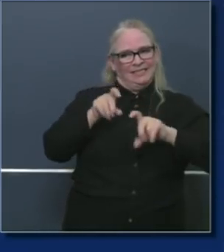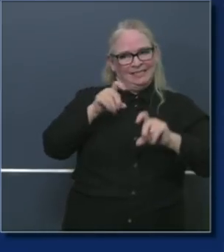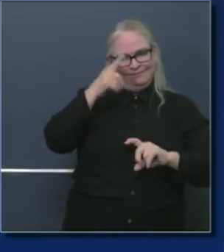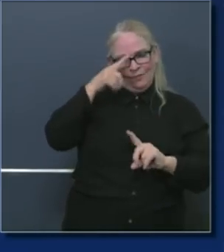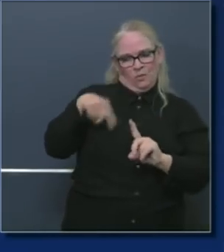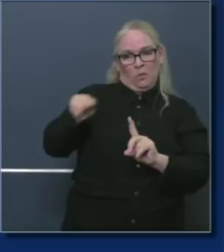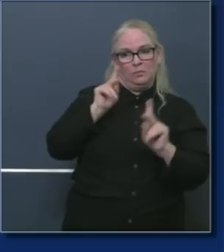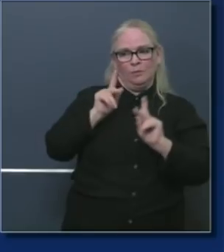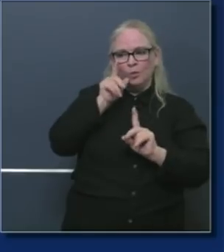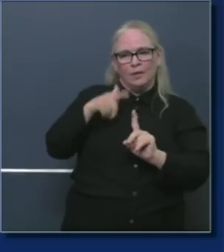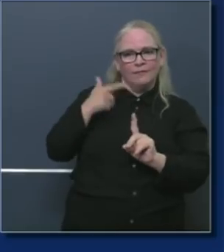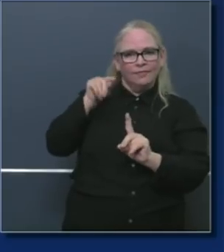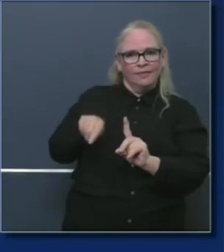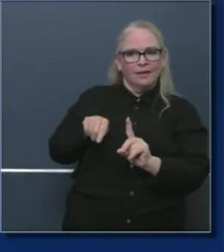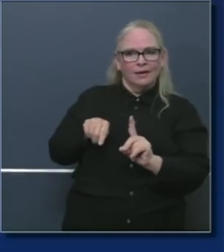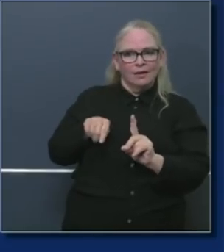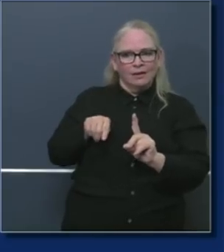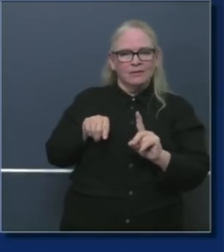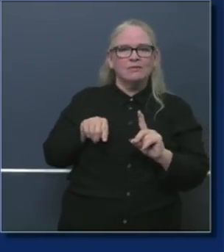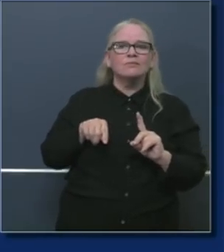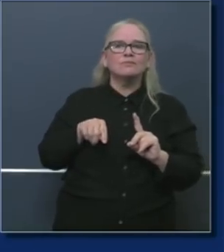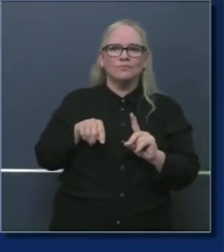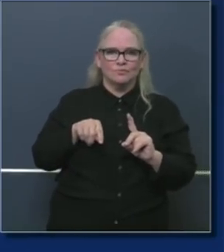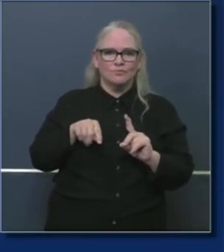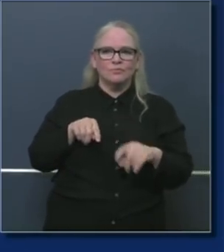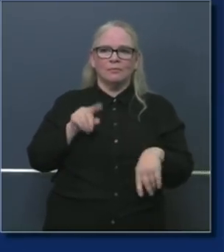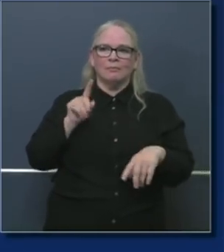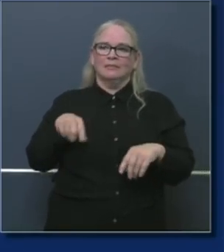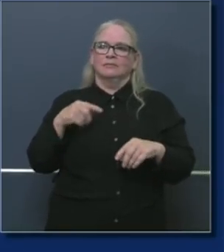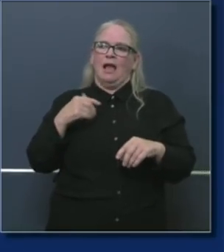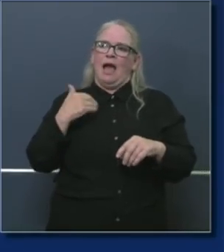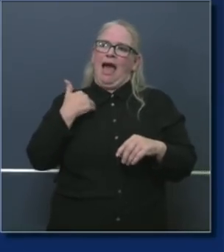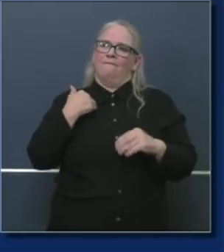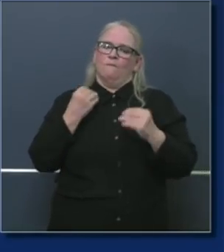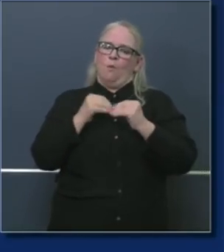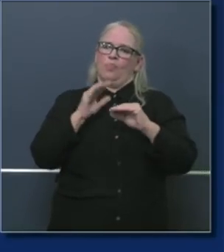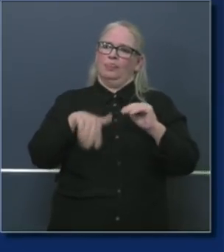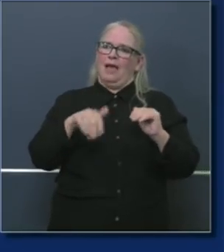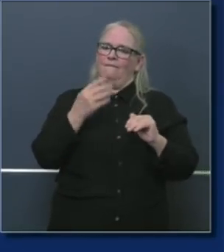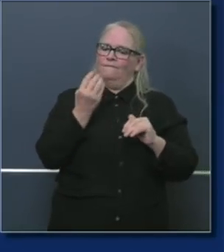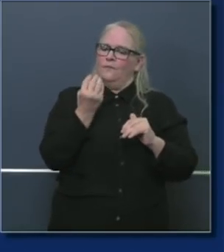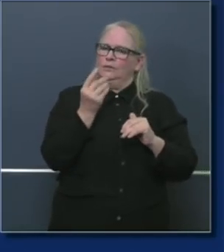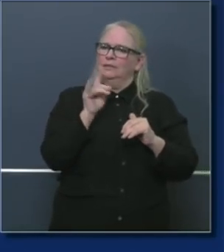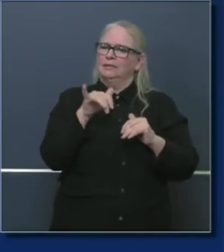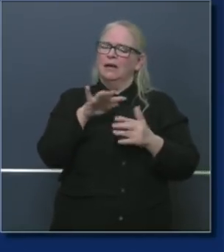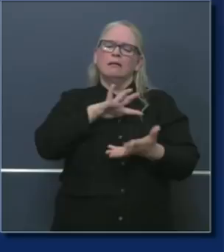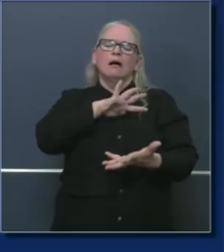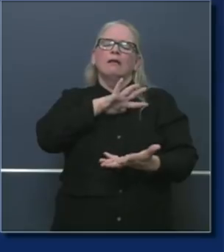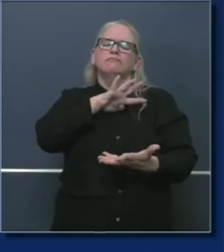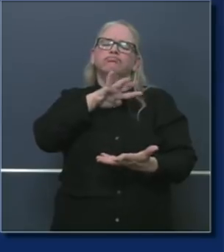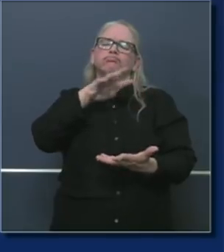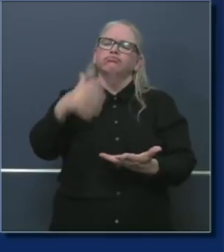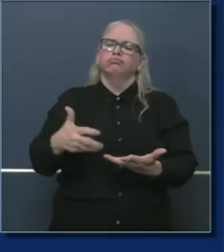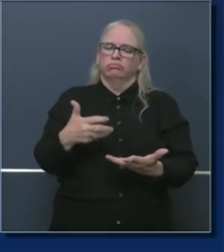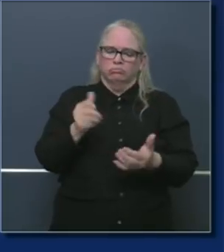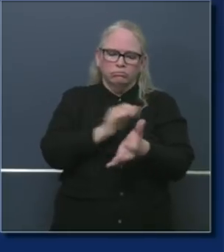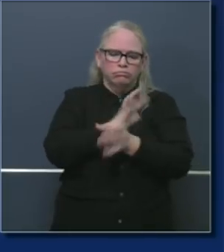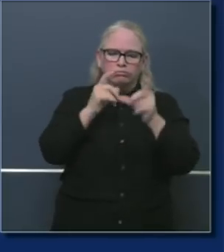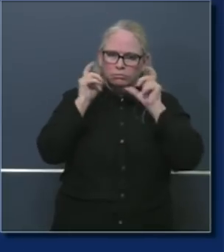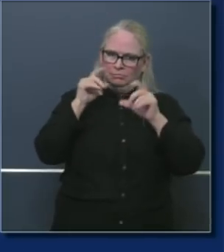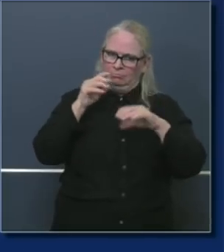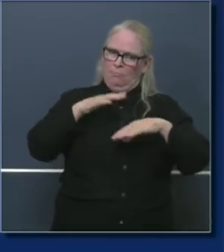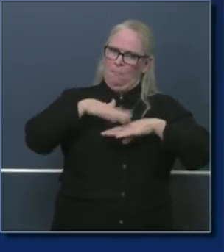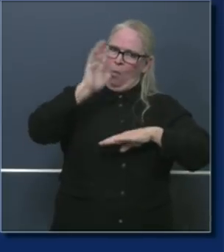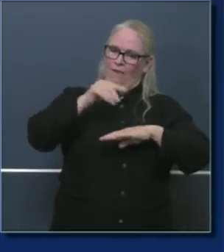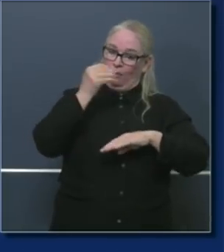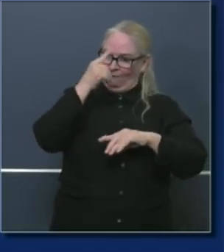that their skilled nursing facilities have more than 14-day supply of PPE, as well as